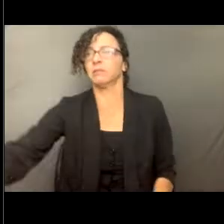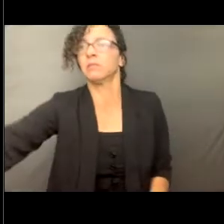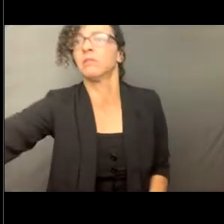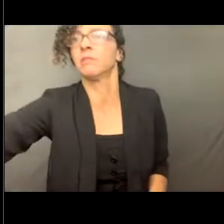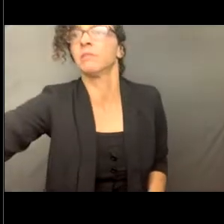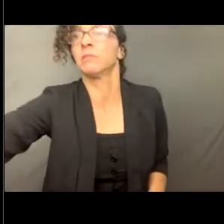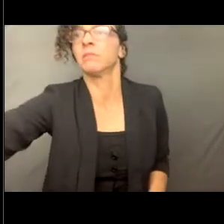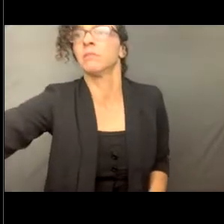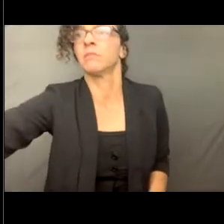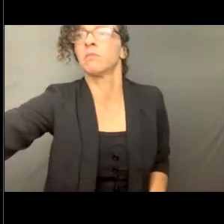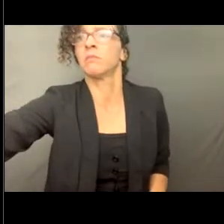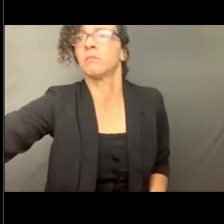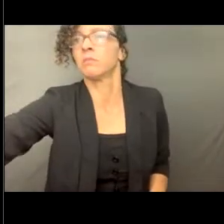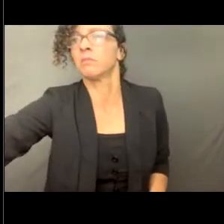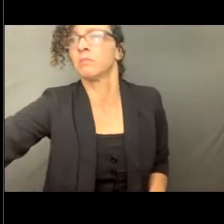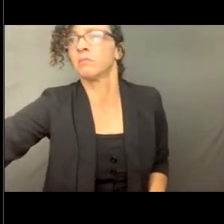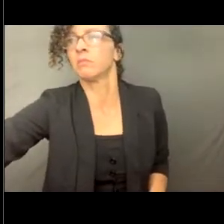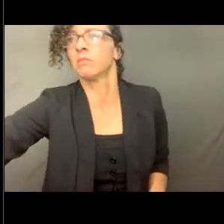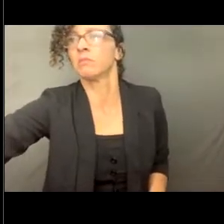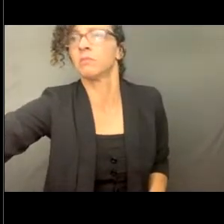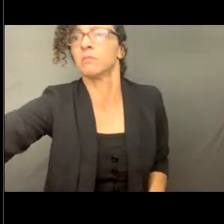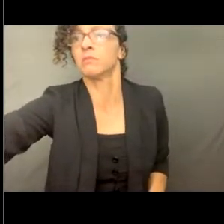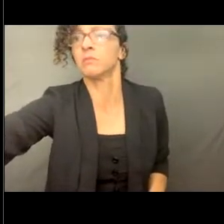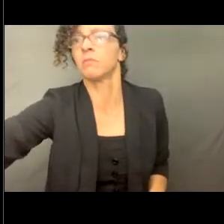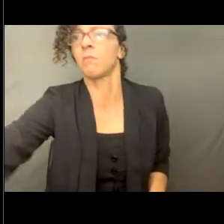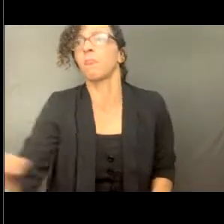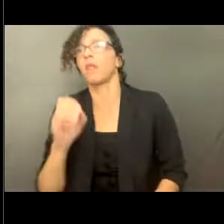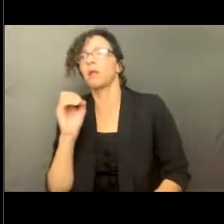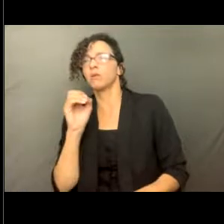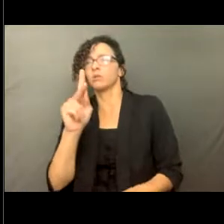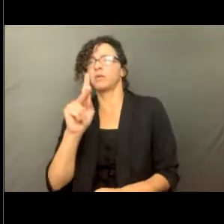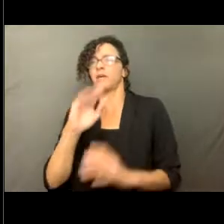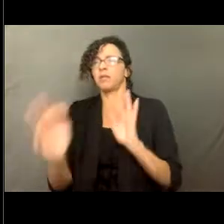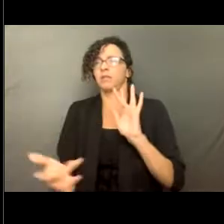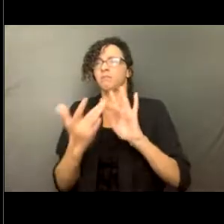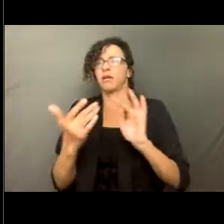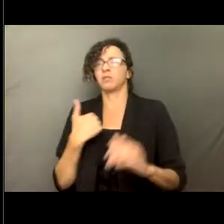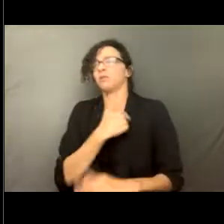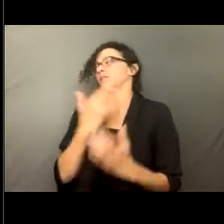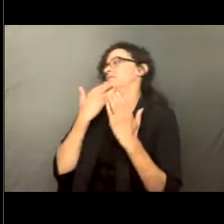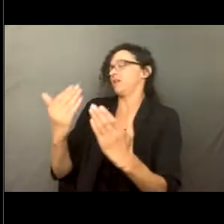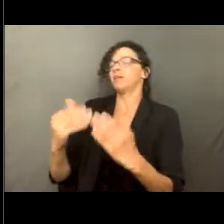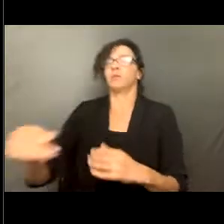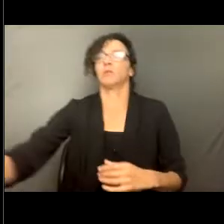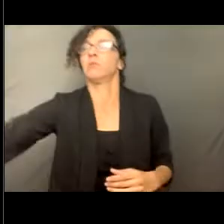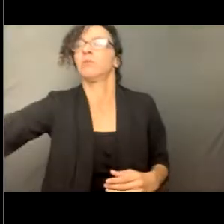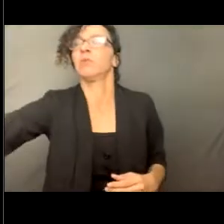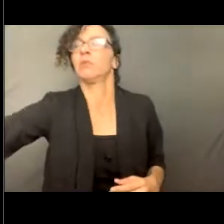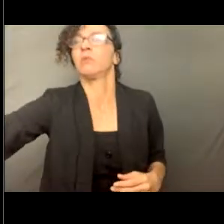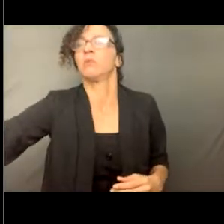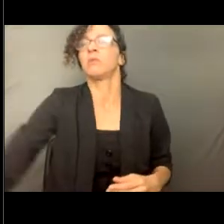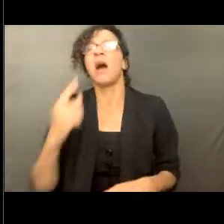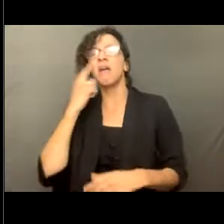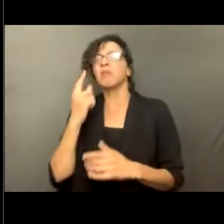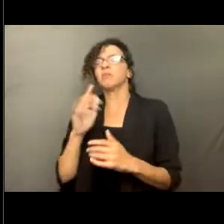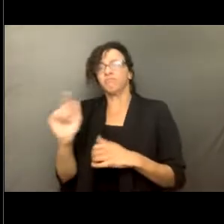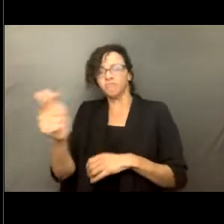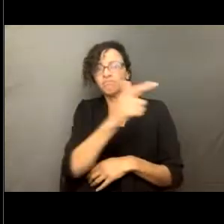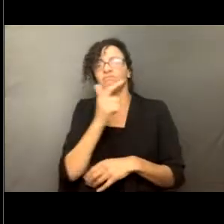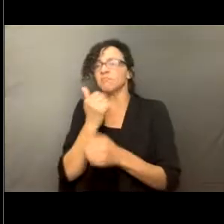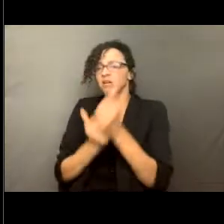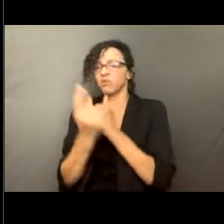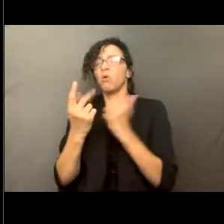you're good with that? Okay, you'll get back to us. Thank you. I think that's everyone. I think we just get back to that